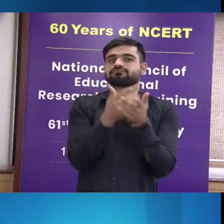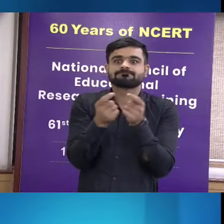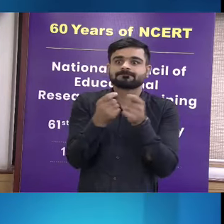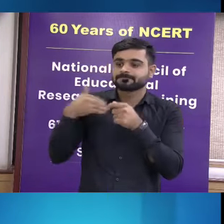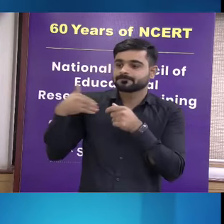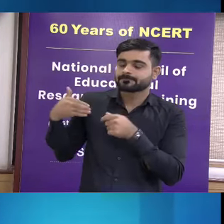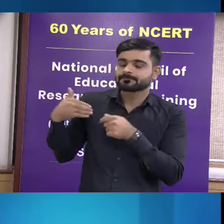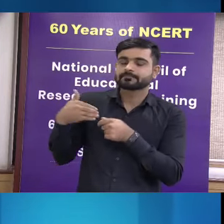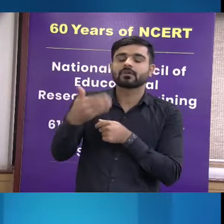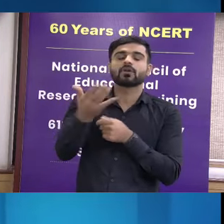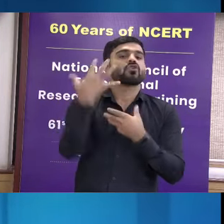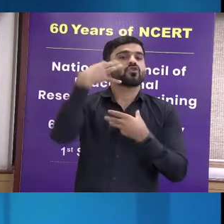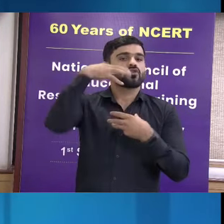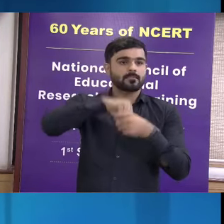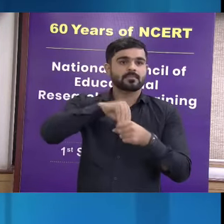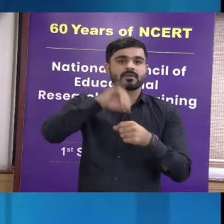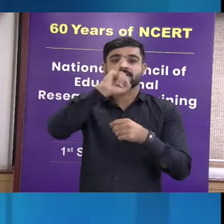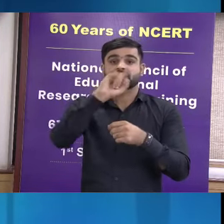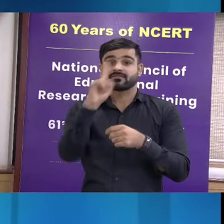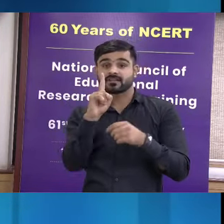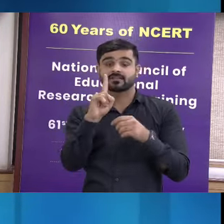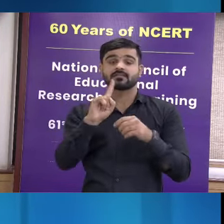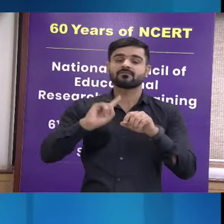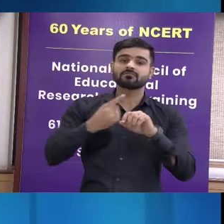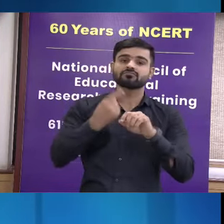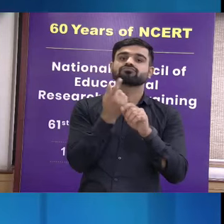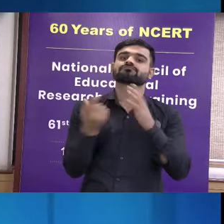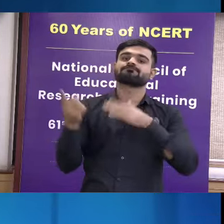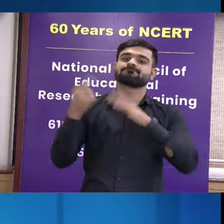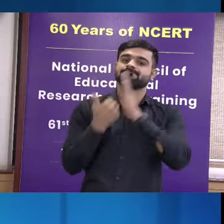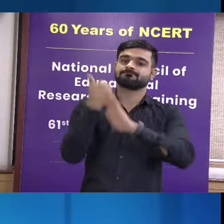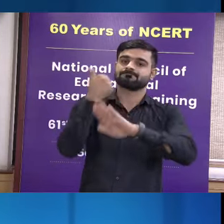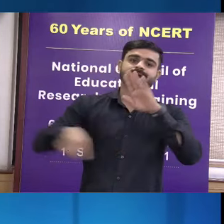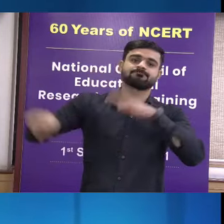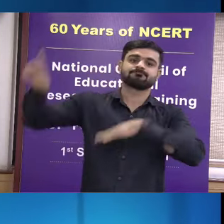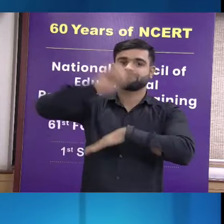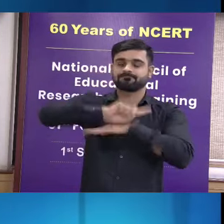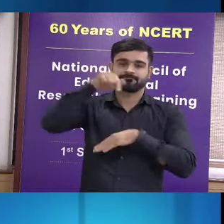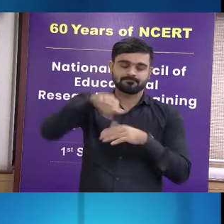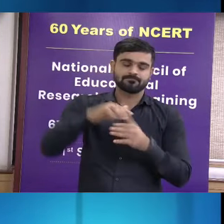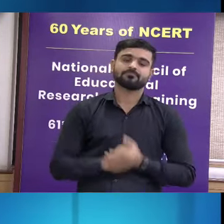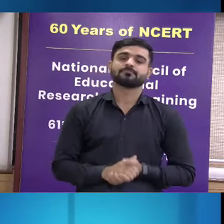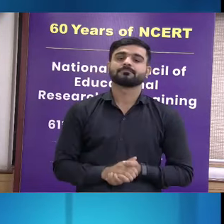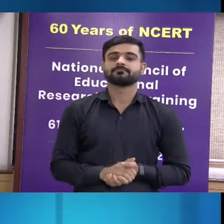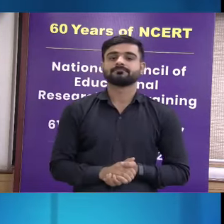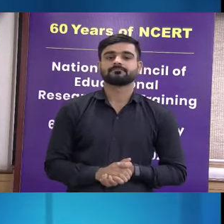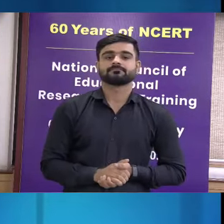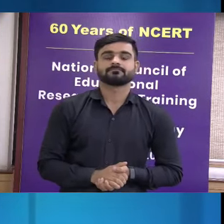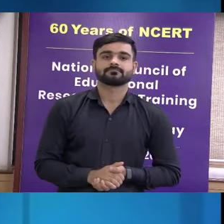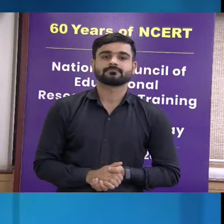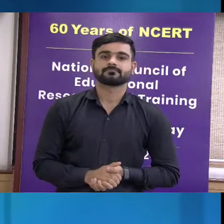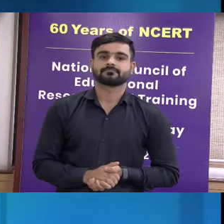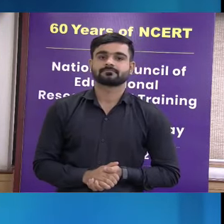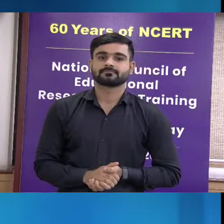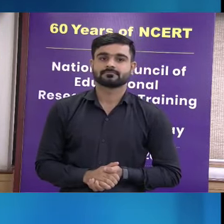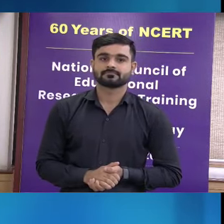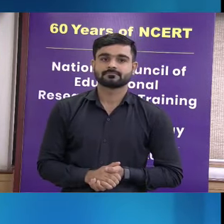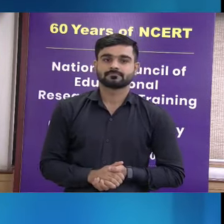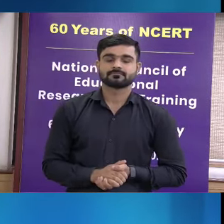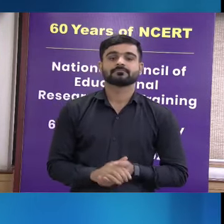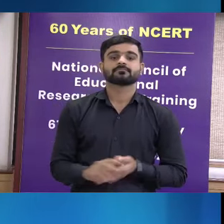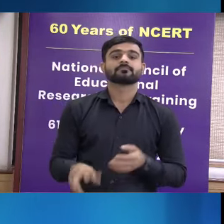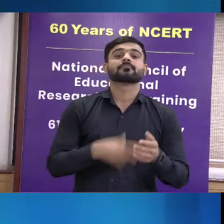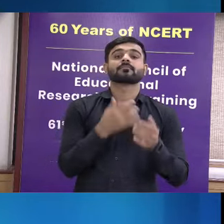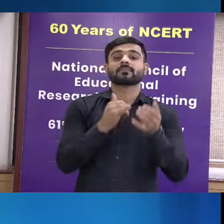And entering on the 61st year on this occasion of 61st Foundation Day. Our